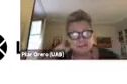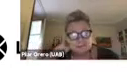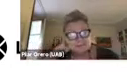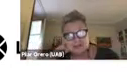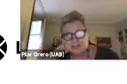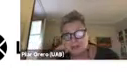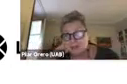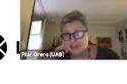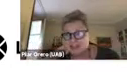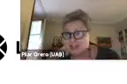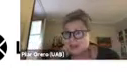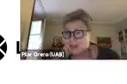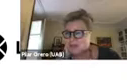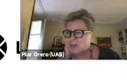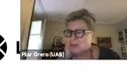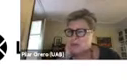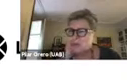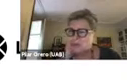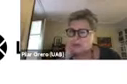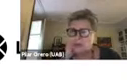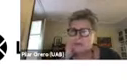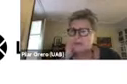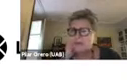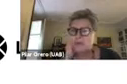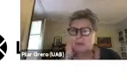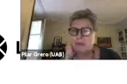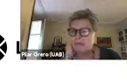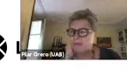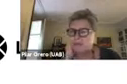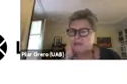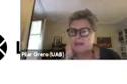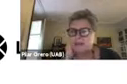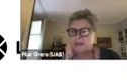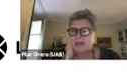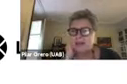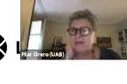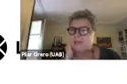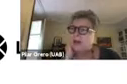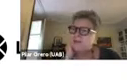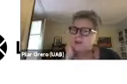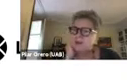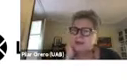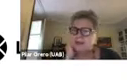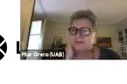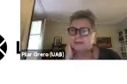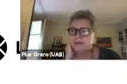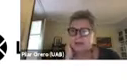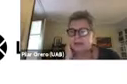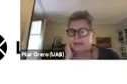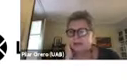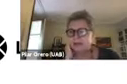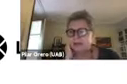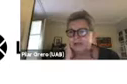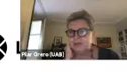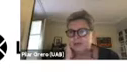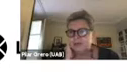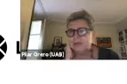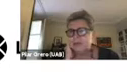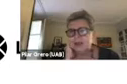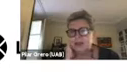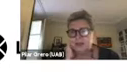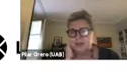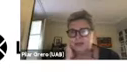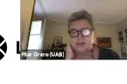for images, and they were all horrible. It was to do with bombs, and but I found the volcano, and I thought it was quite